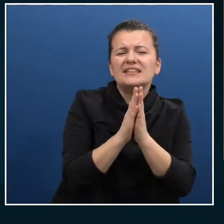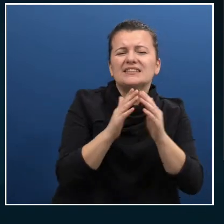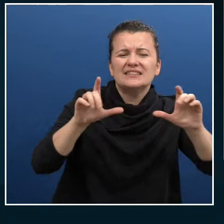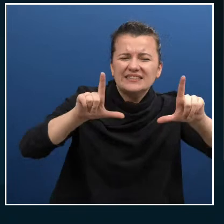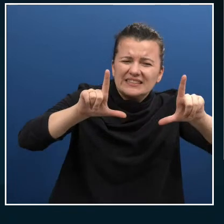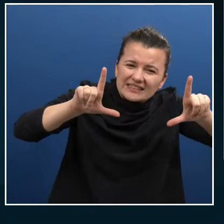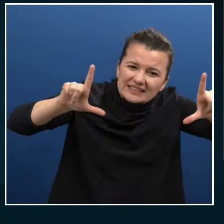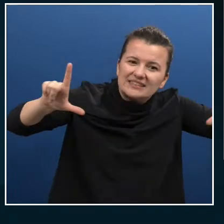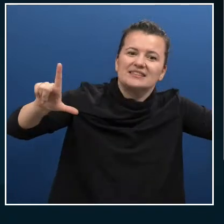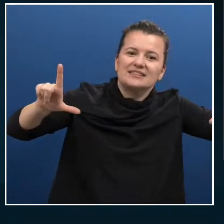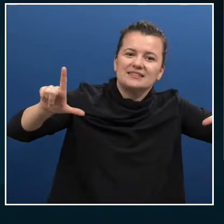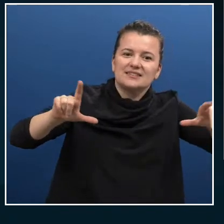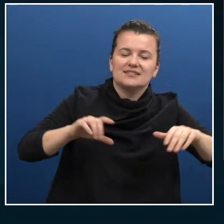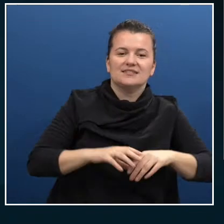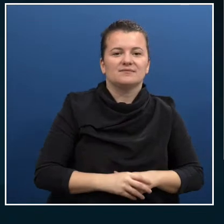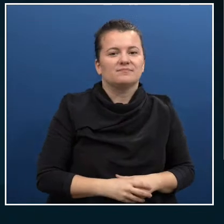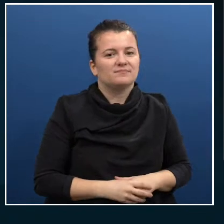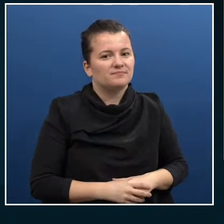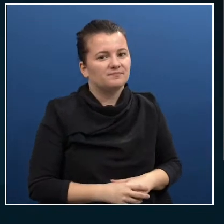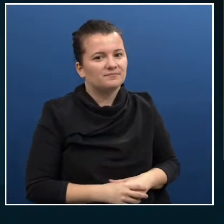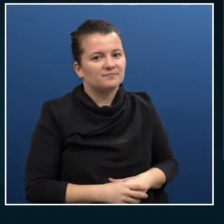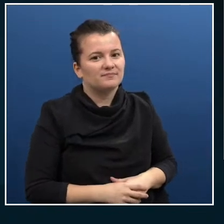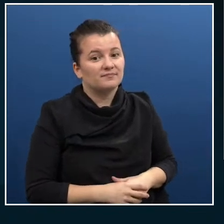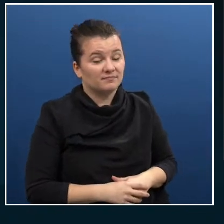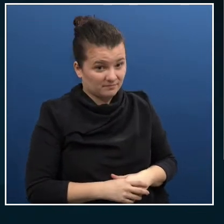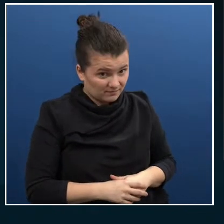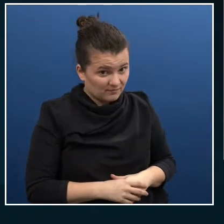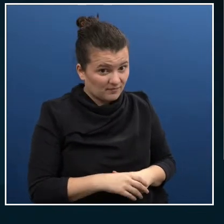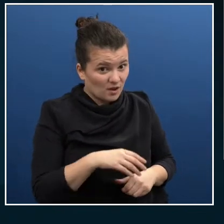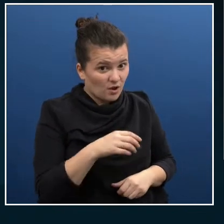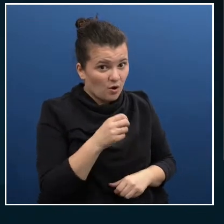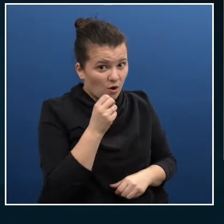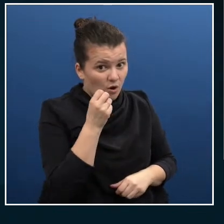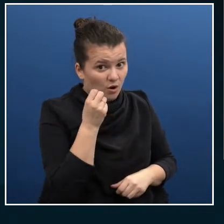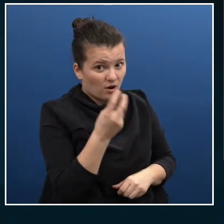I think it's like this.